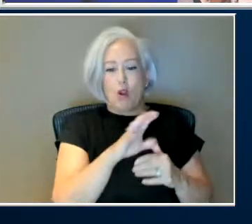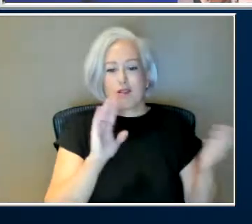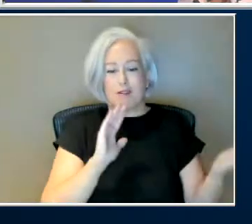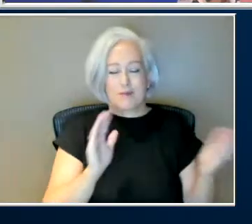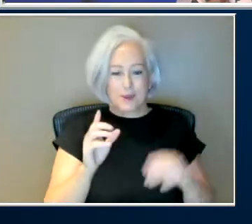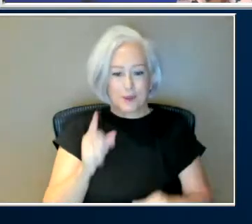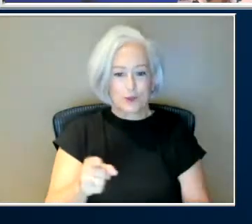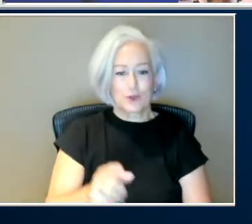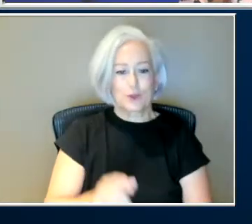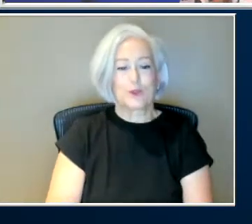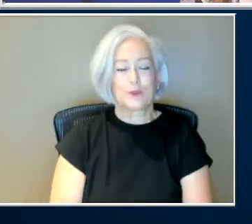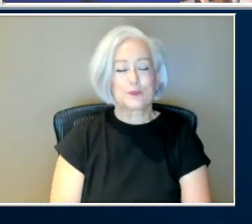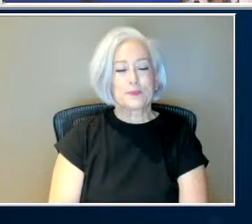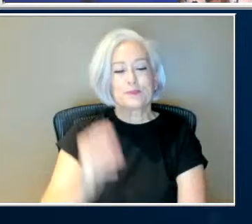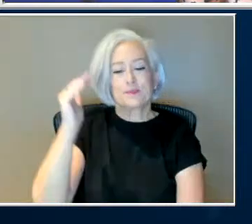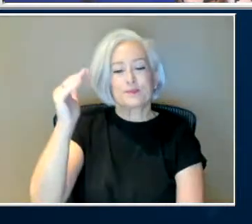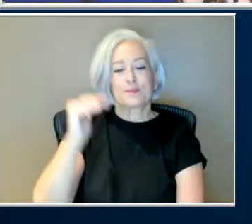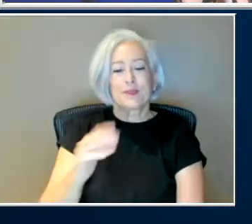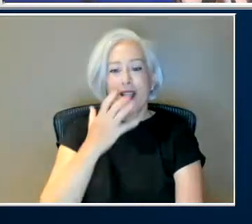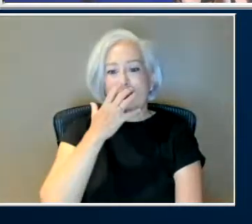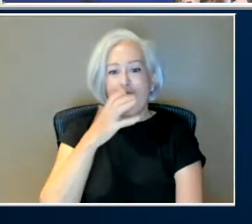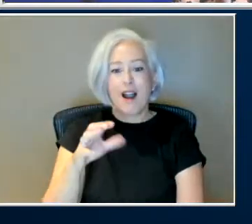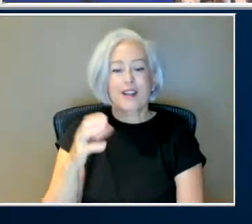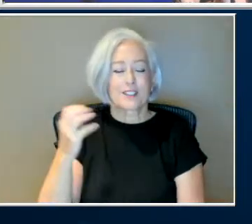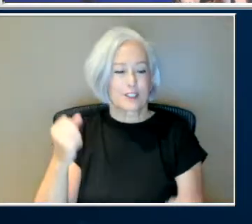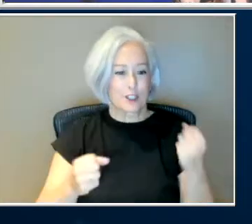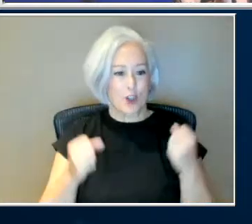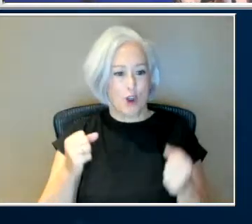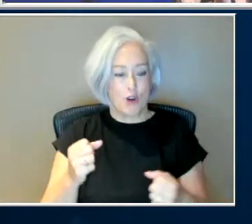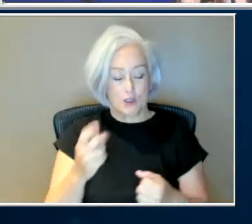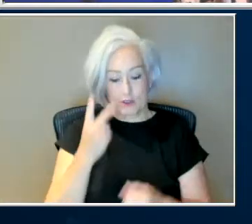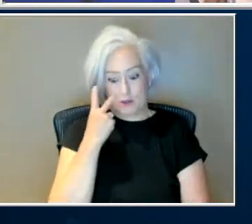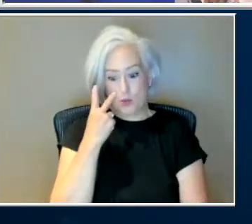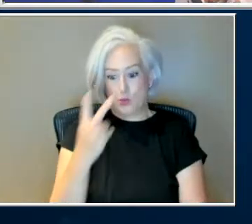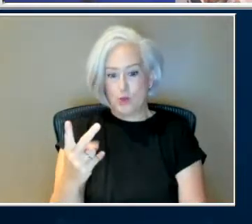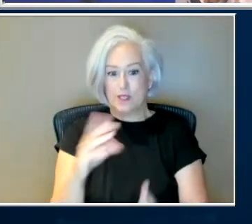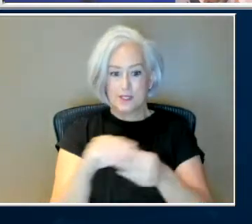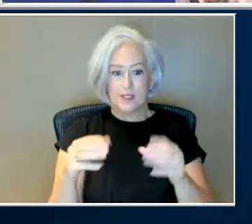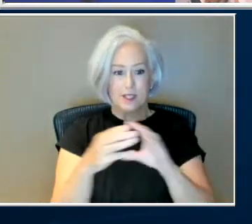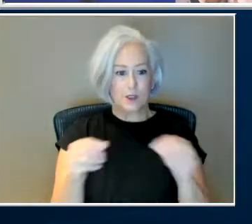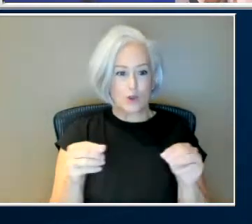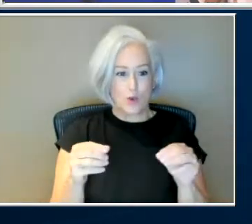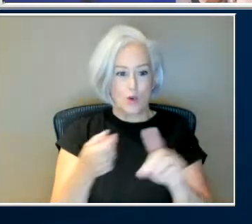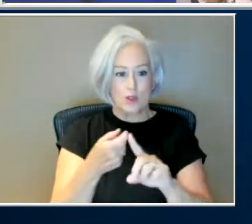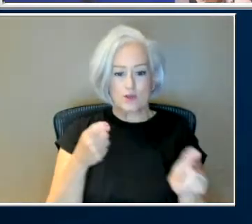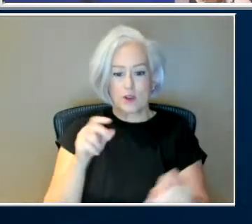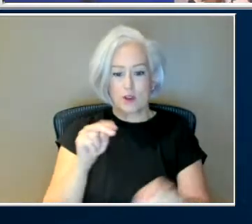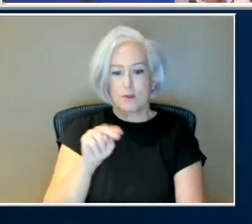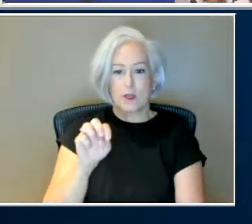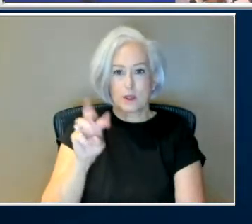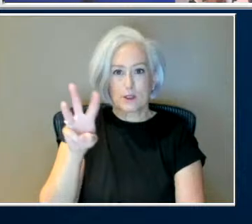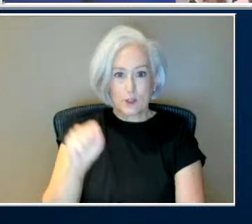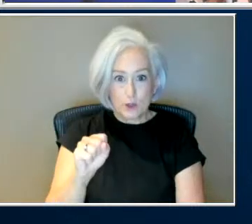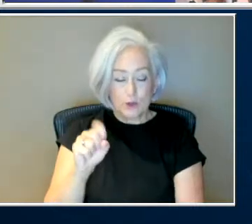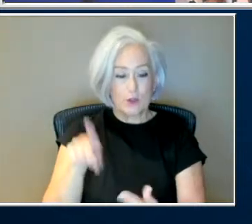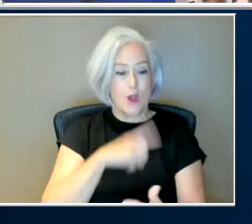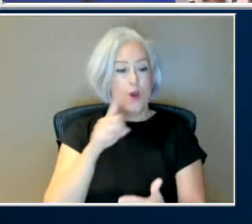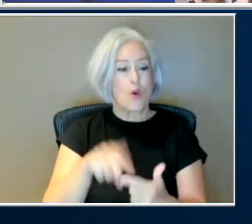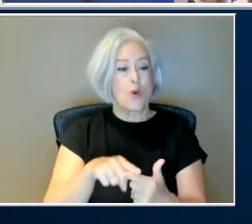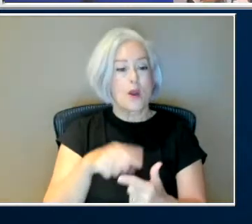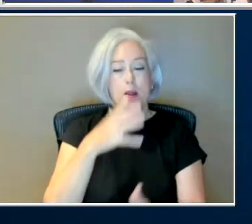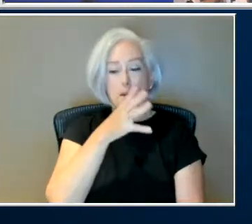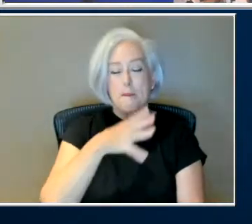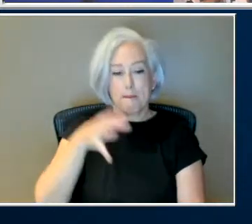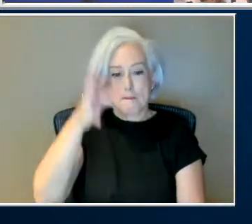And we see and hear these stories on the news where tragically a parent simply forgets their kids, leaves them inside a hot